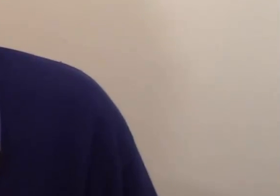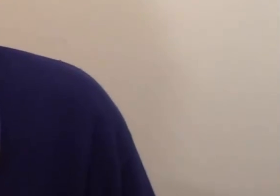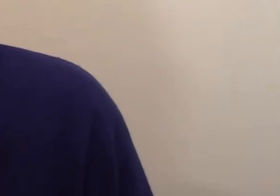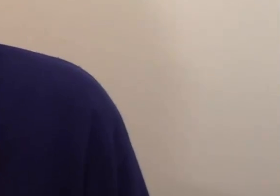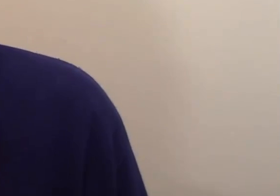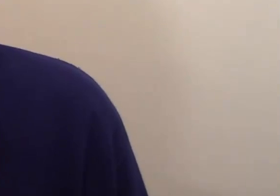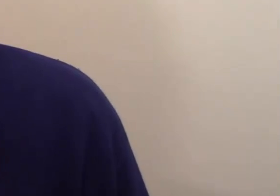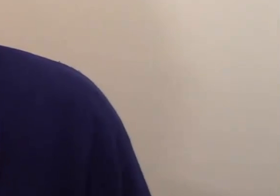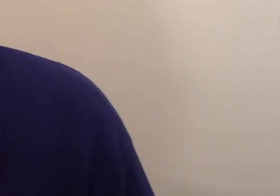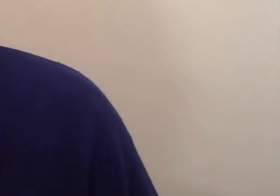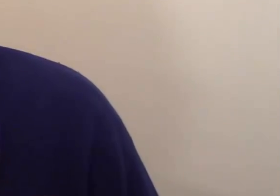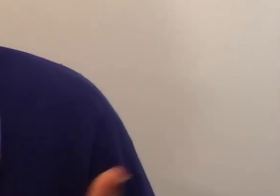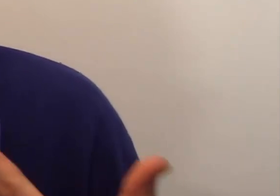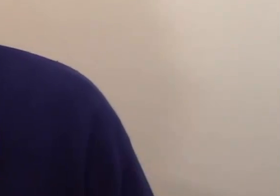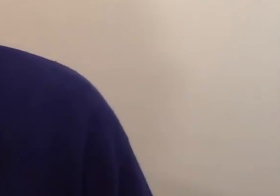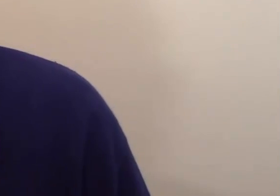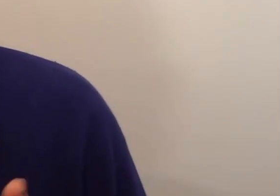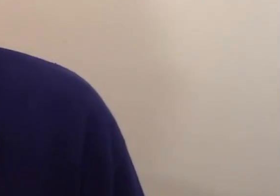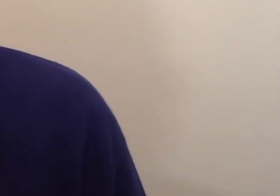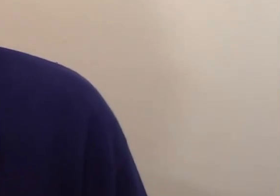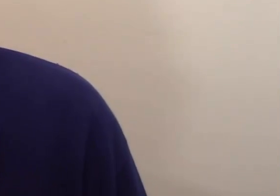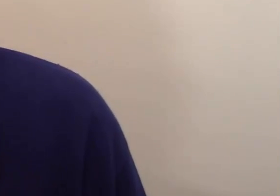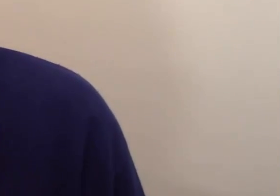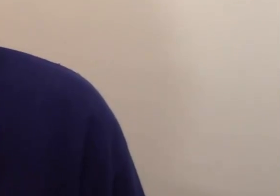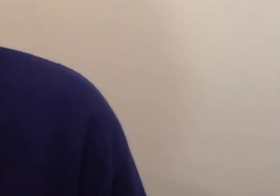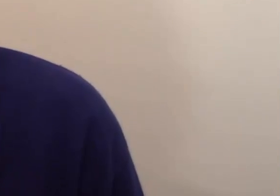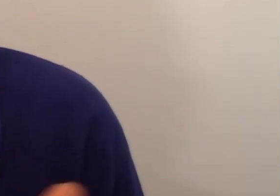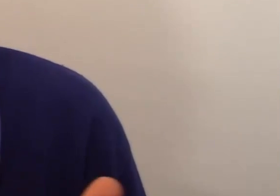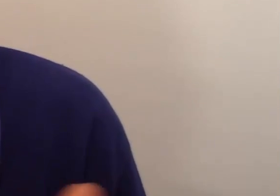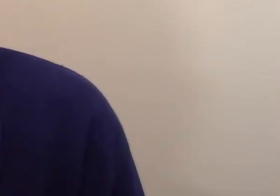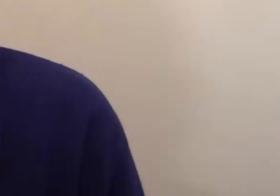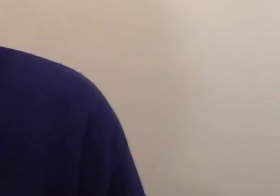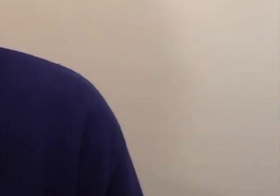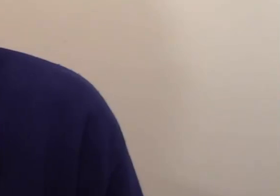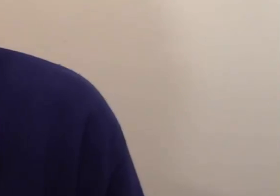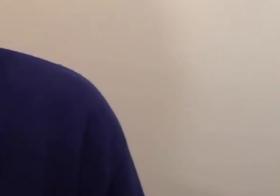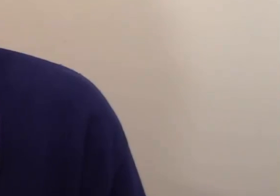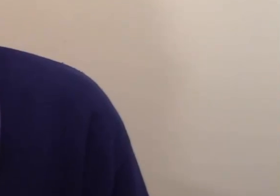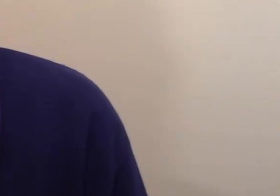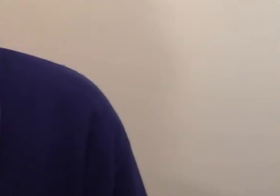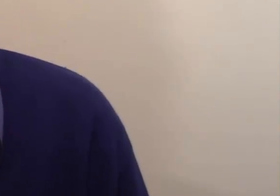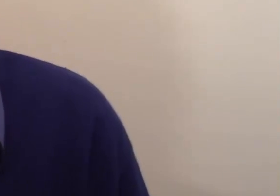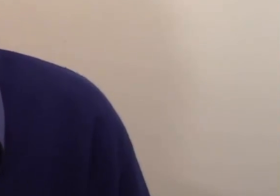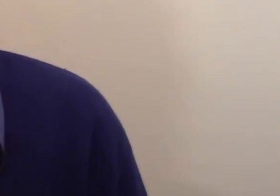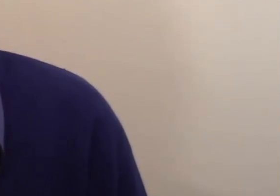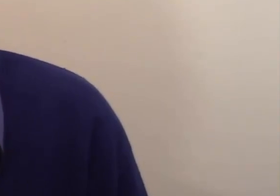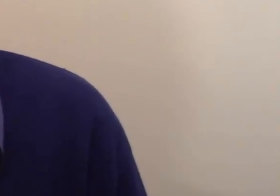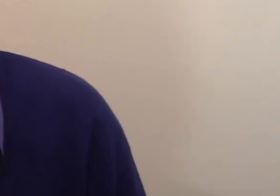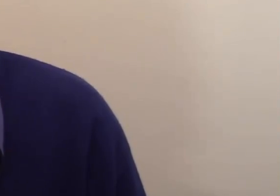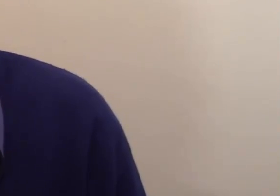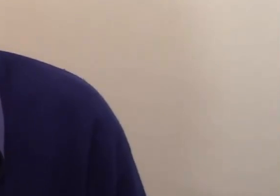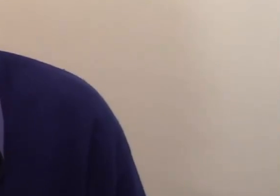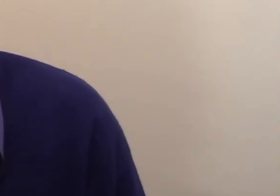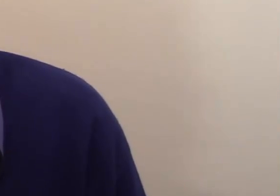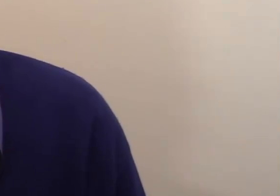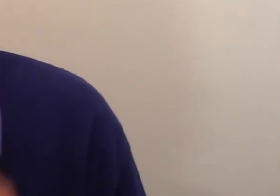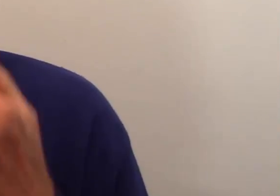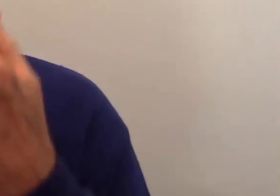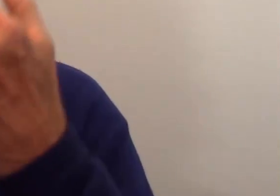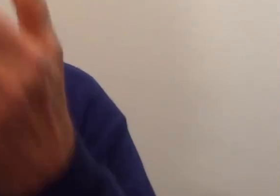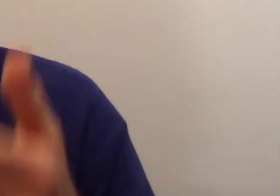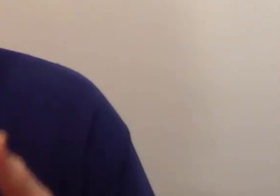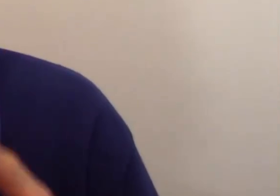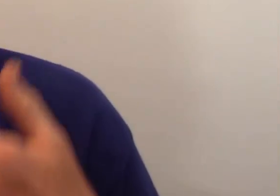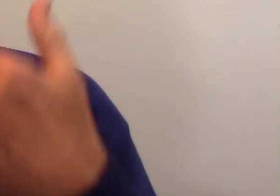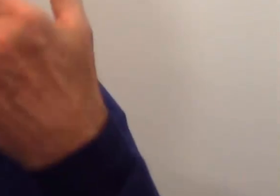for the test, the description of a part of the Richardson's family story. At the end of this lesson, there's a test where